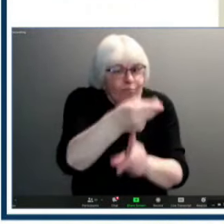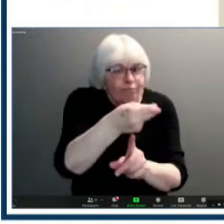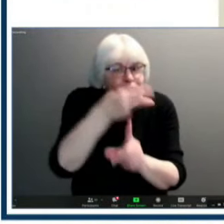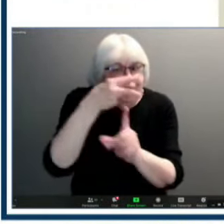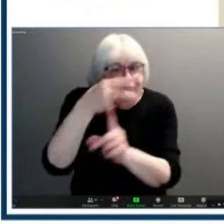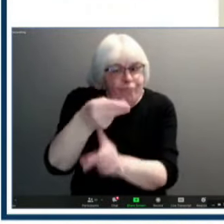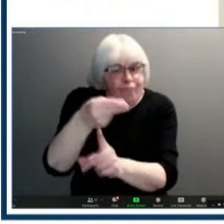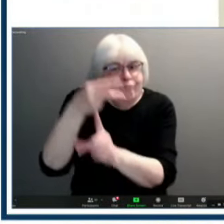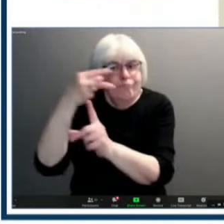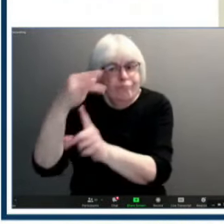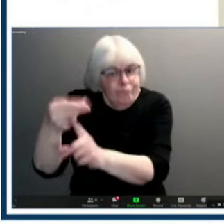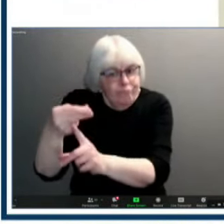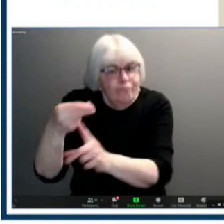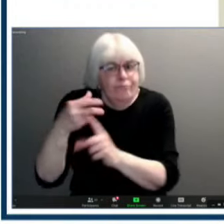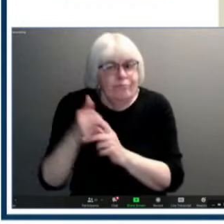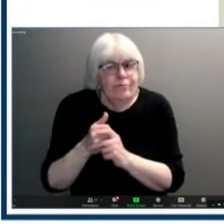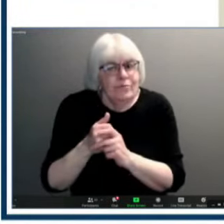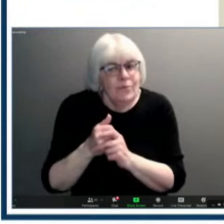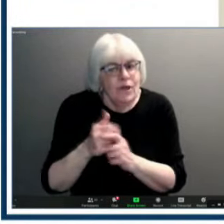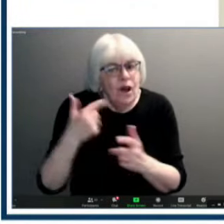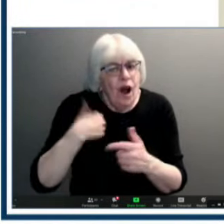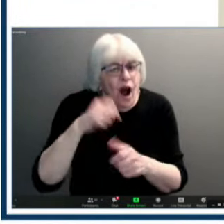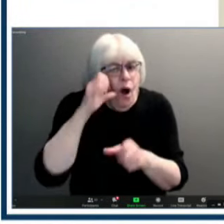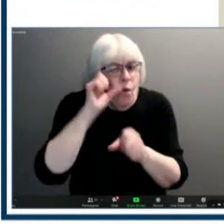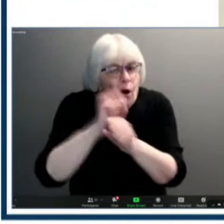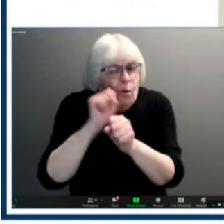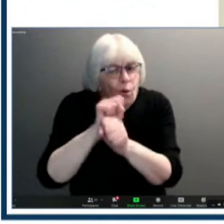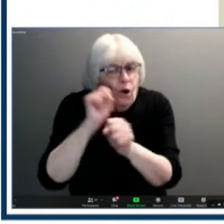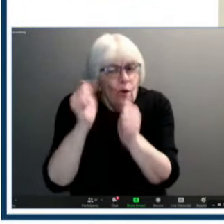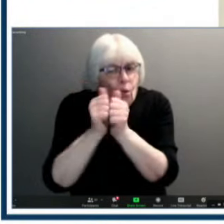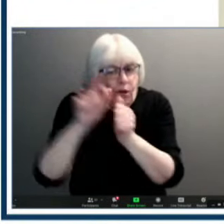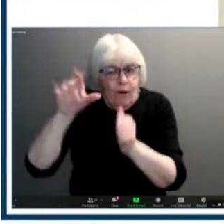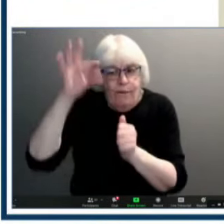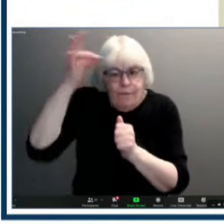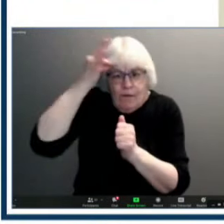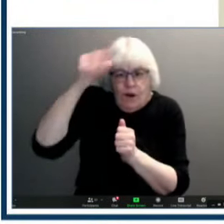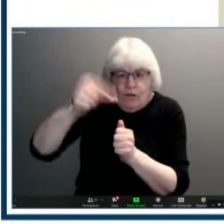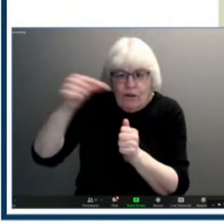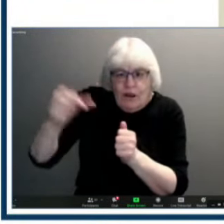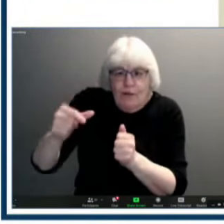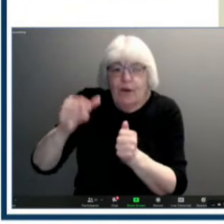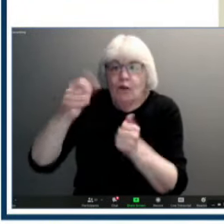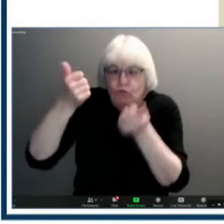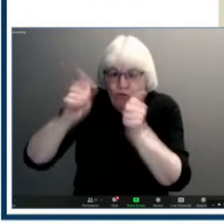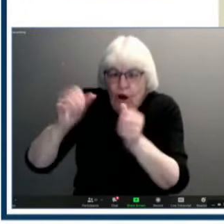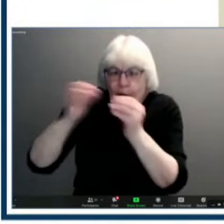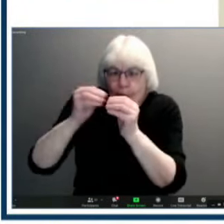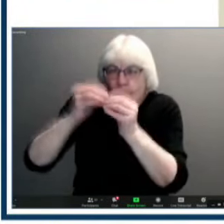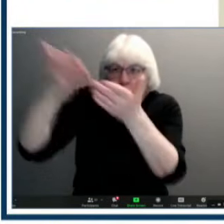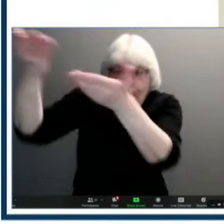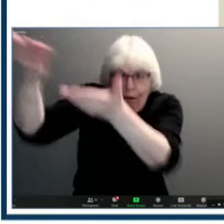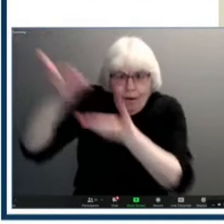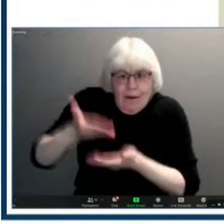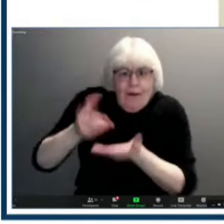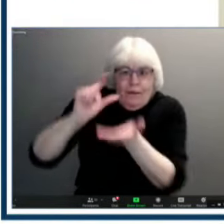the federal government to get that supply here when we need it, and as I said, we need it over the next couple of